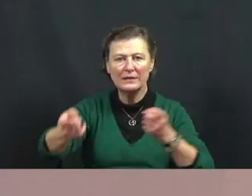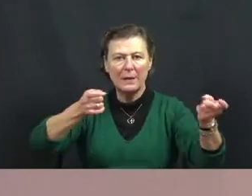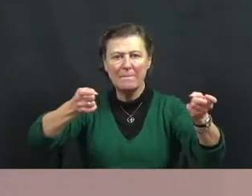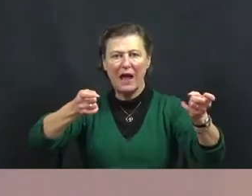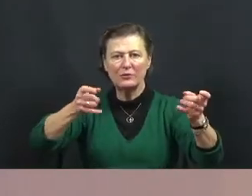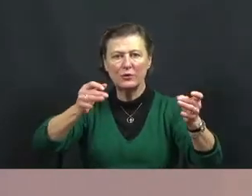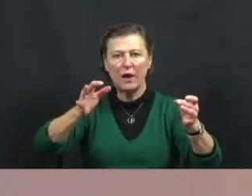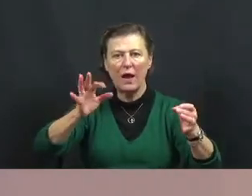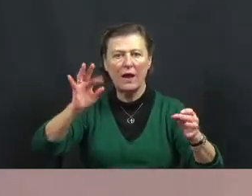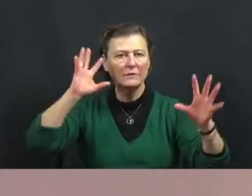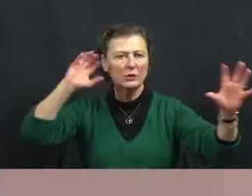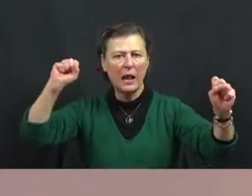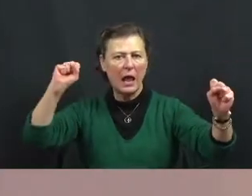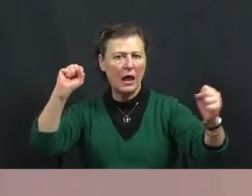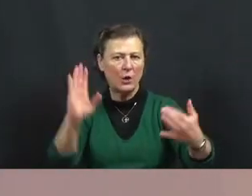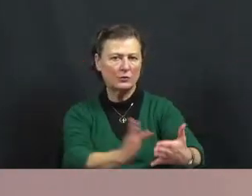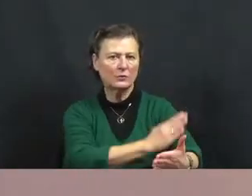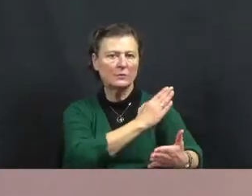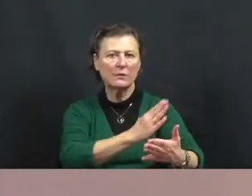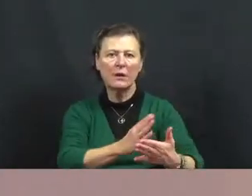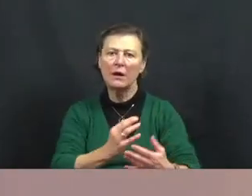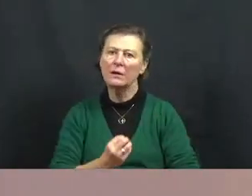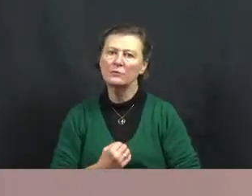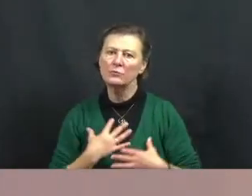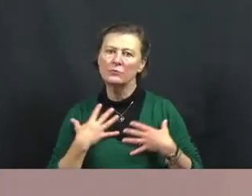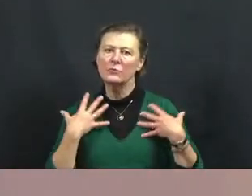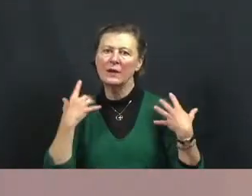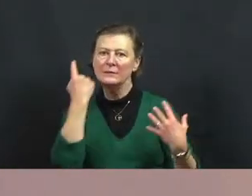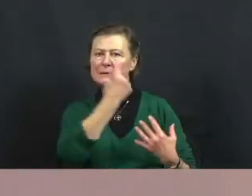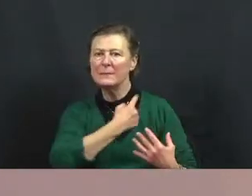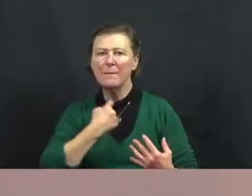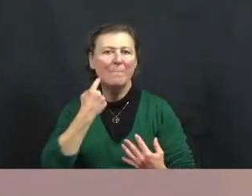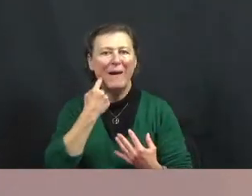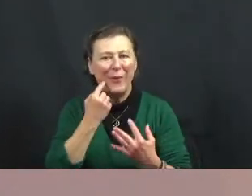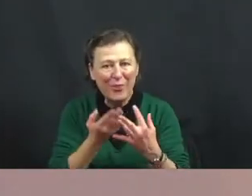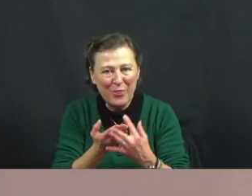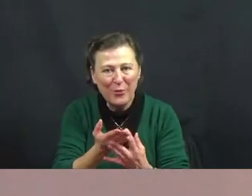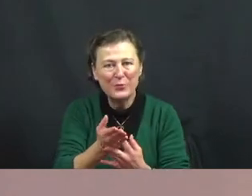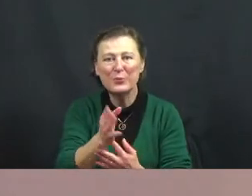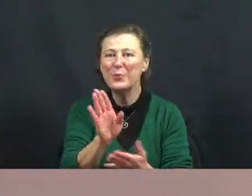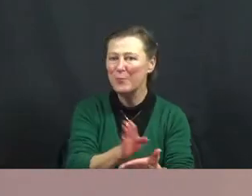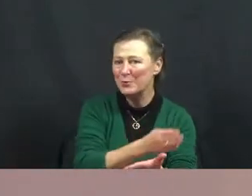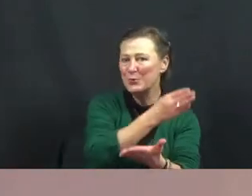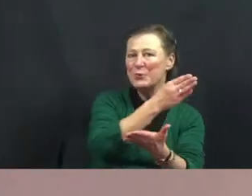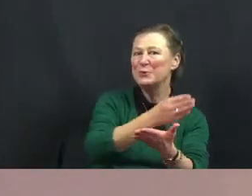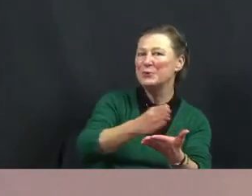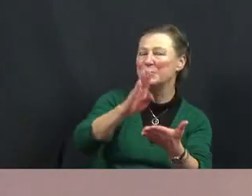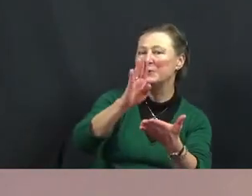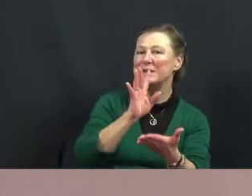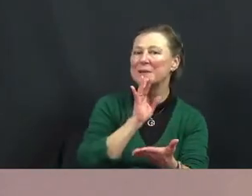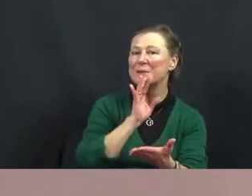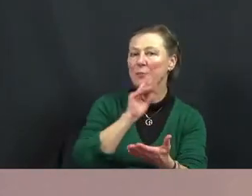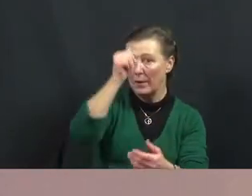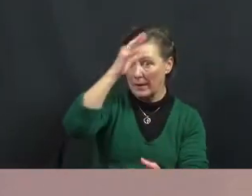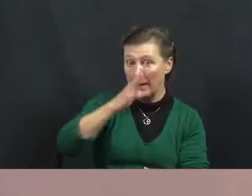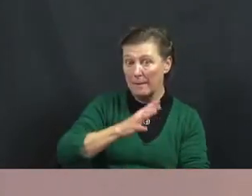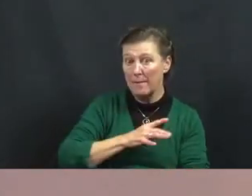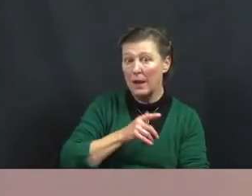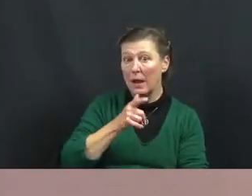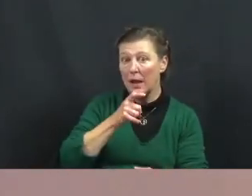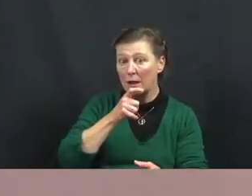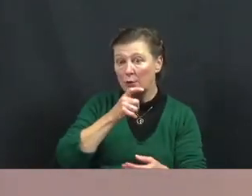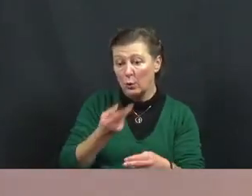song, the gracious mouth by which music spoke, the man who inherited and increased the